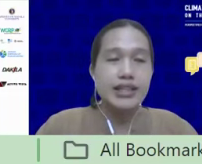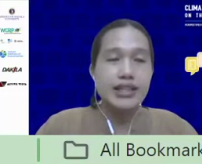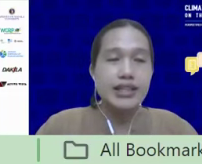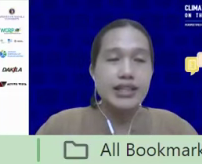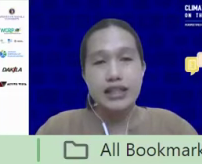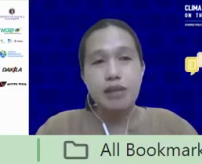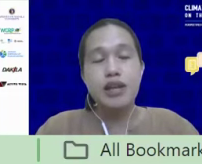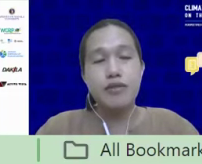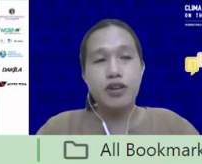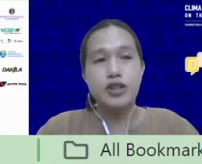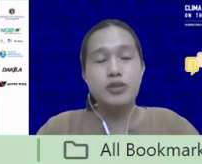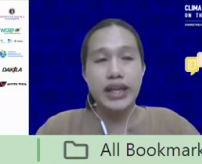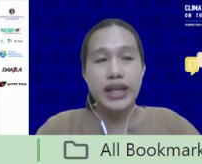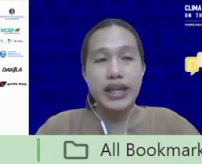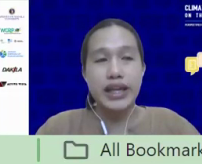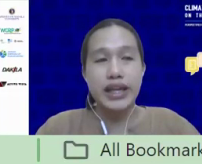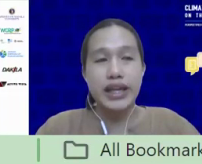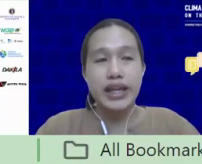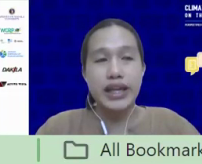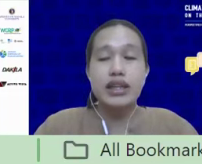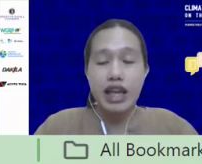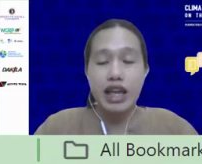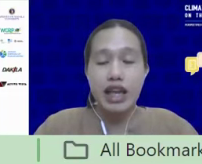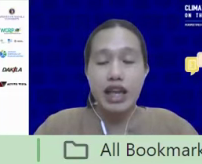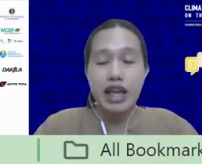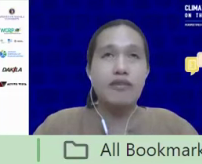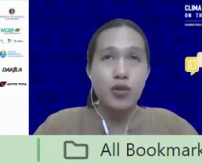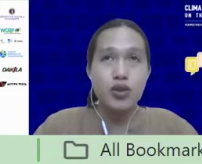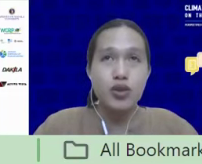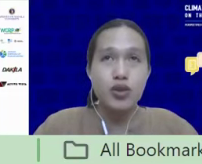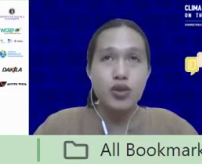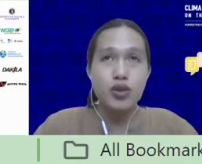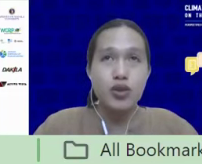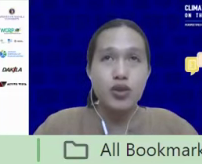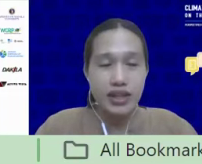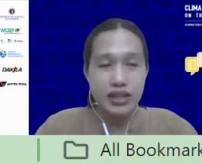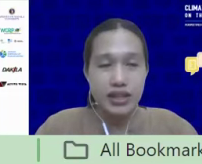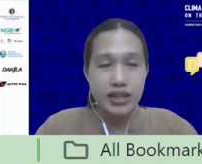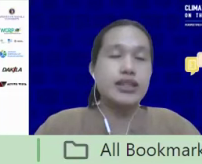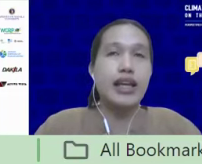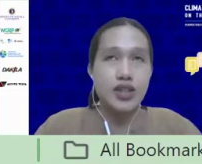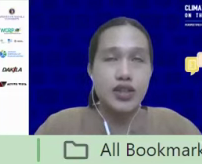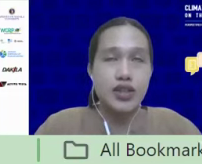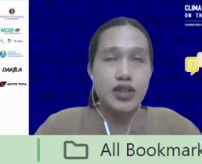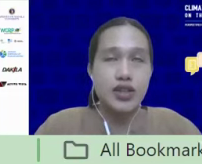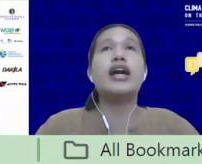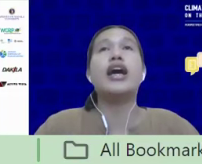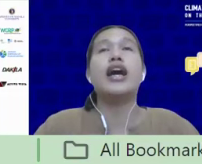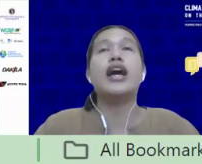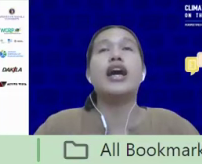experience. And at the same time, we've also linked them with other climate-focused civil society organizations like Action